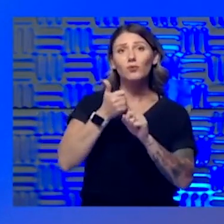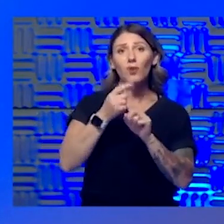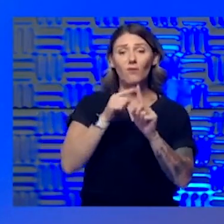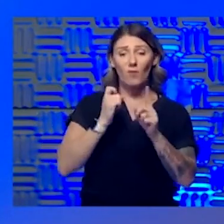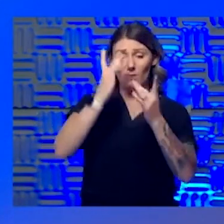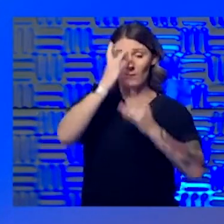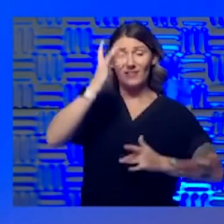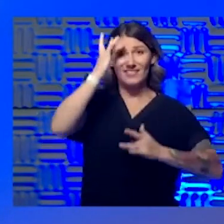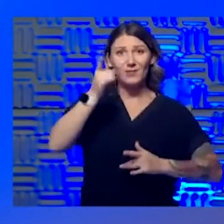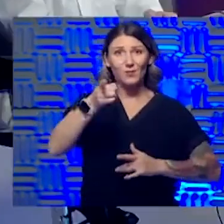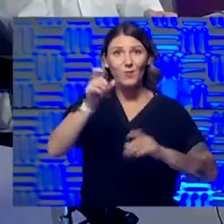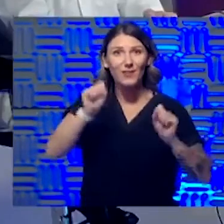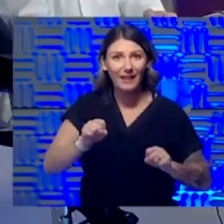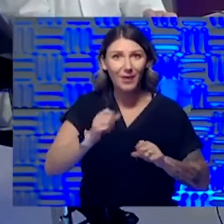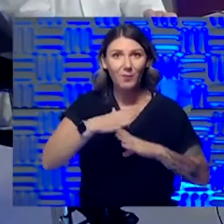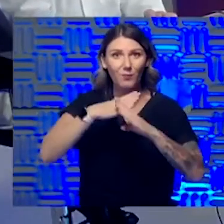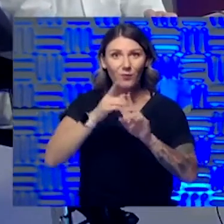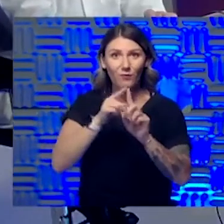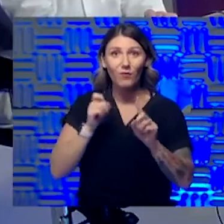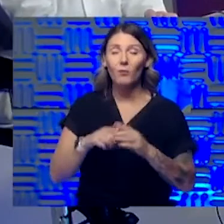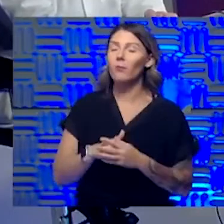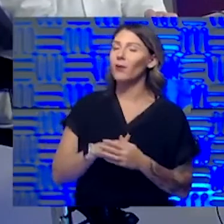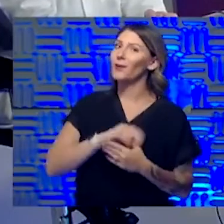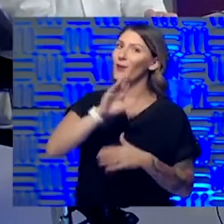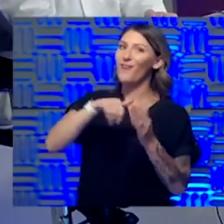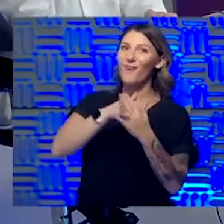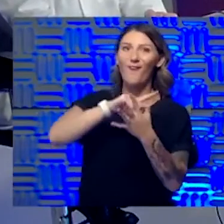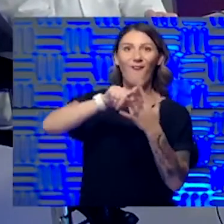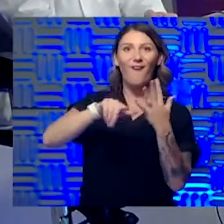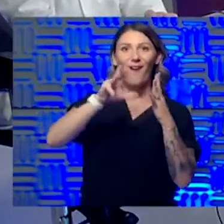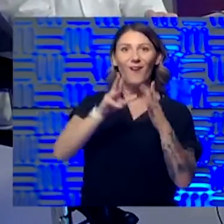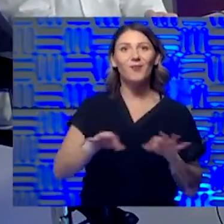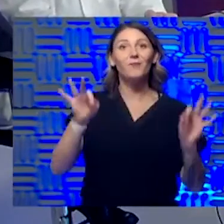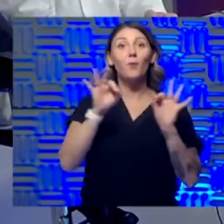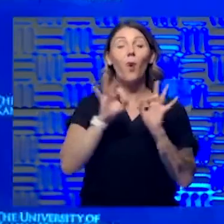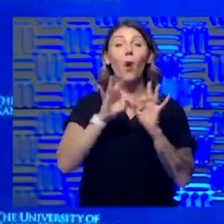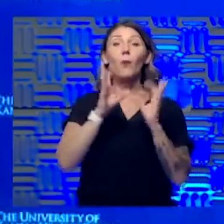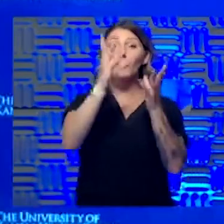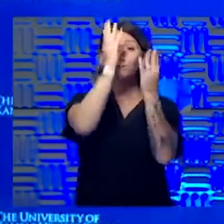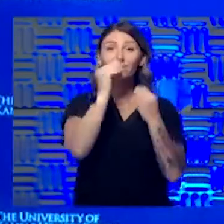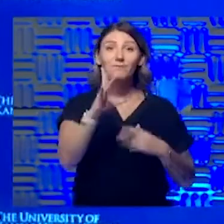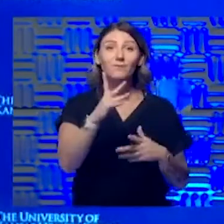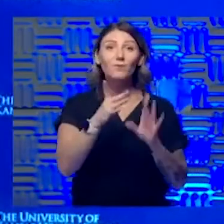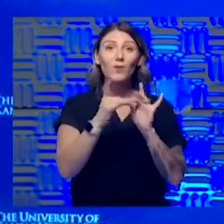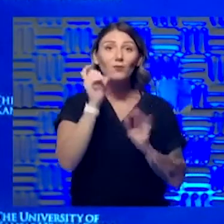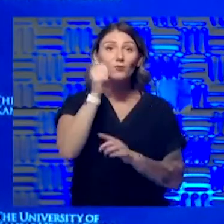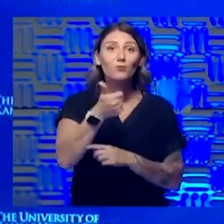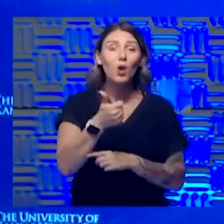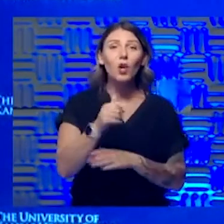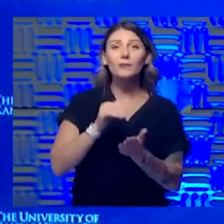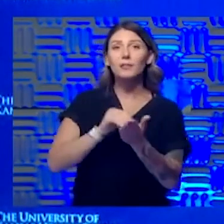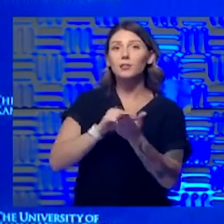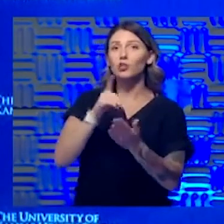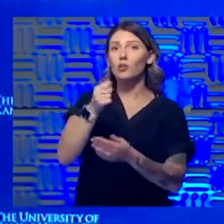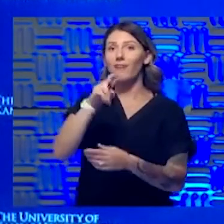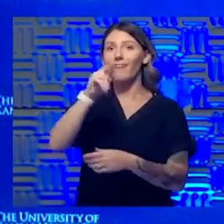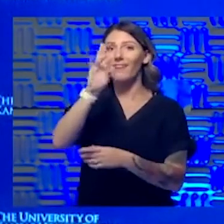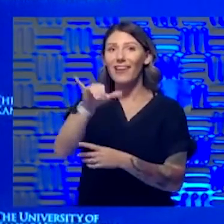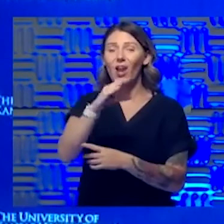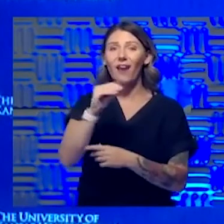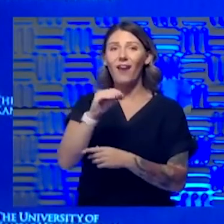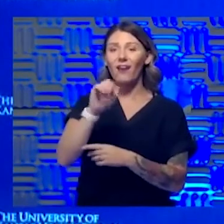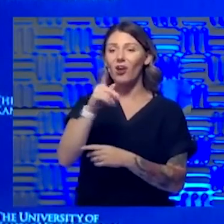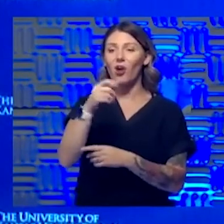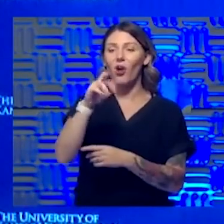can protect you against. Yeah, all those are really important. Hey, a note about tomorrow. Dr. Gary Gronzath and Dr. Colleen Lechtenberg are joining